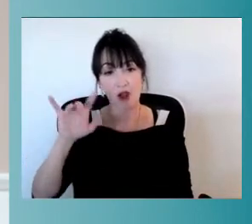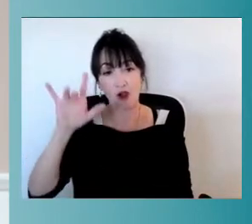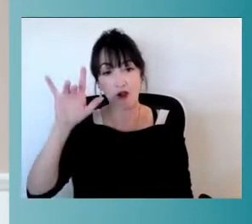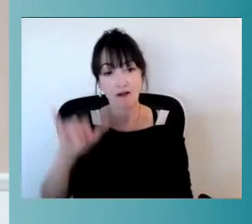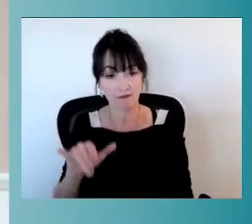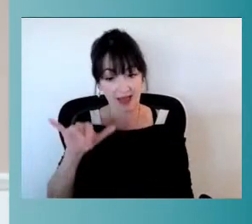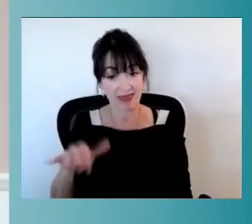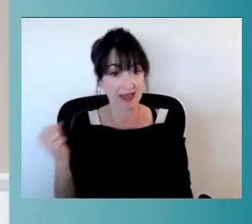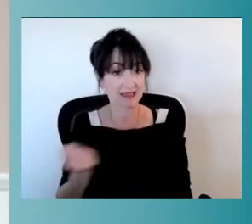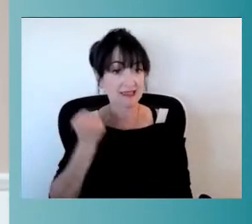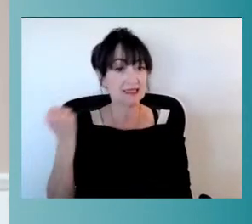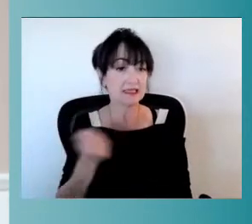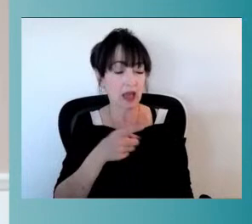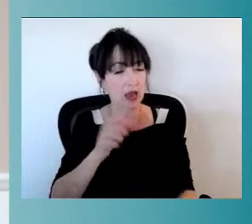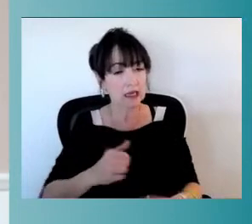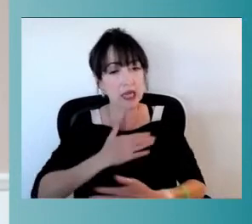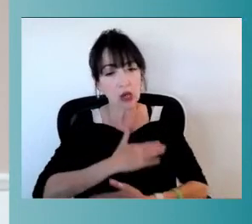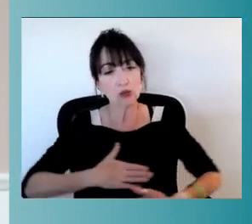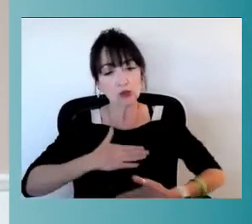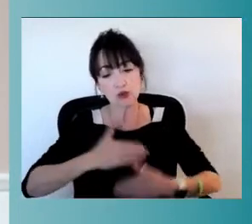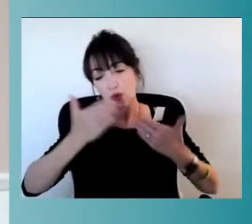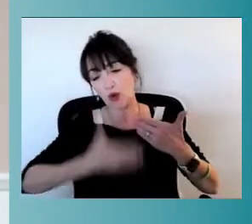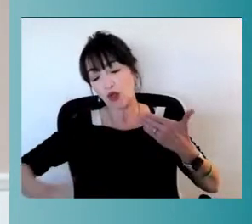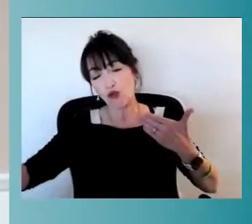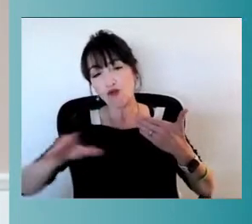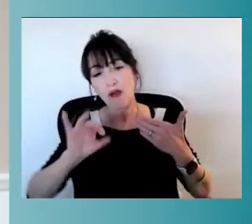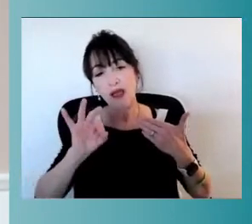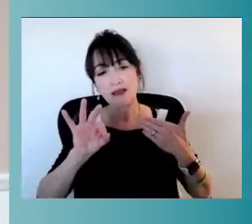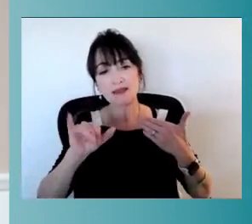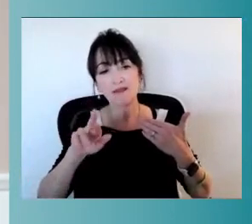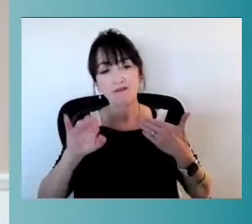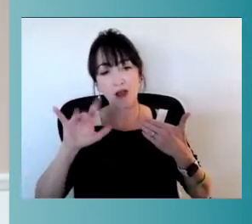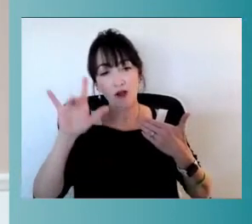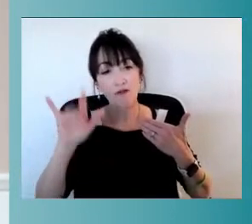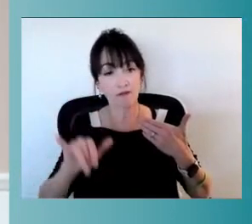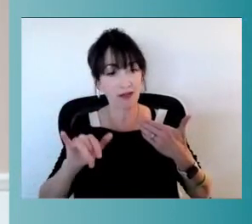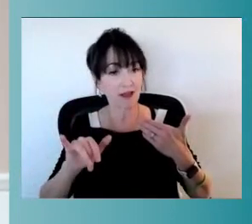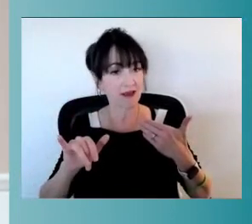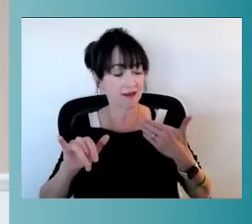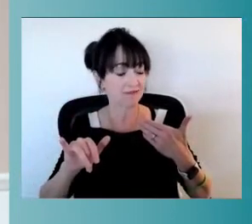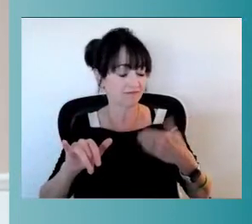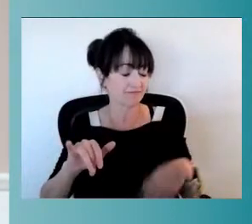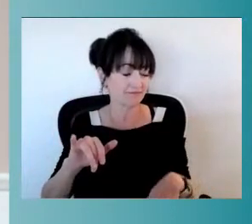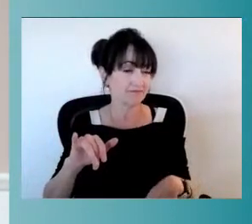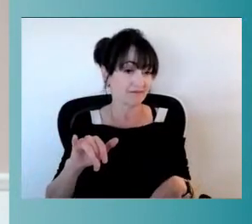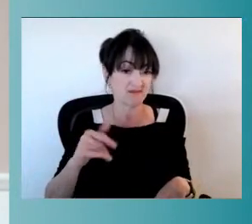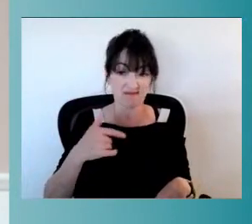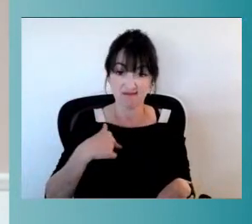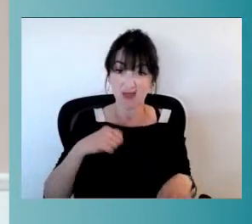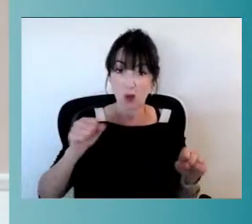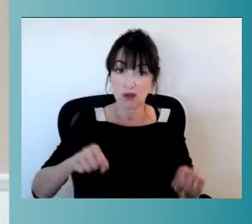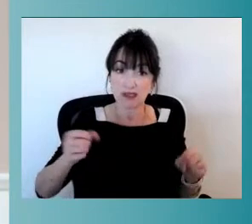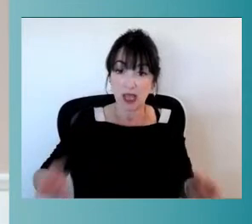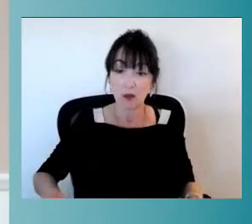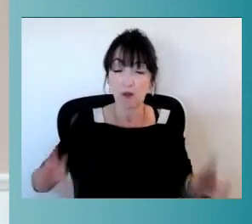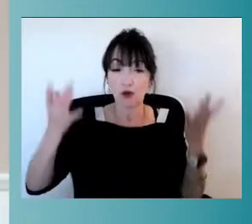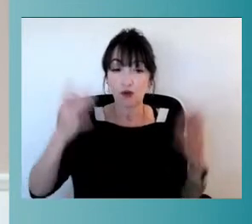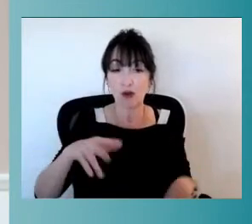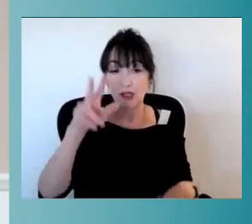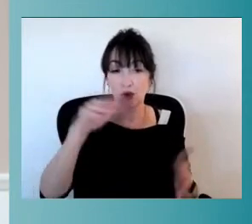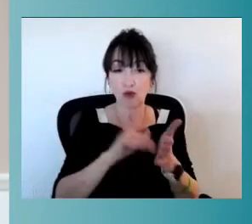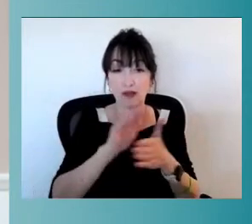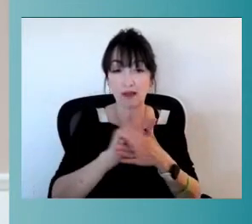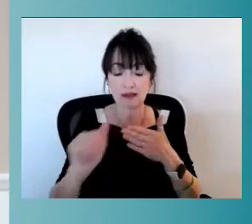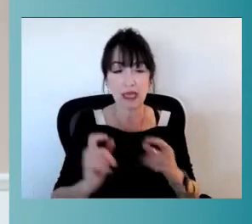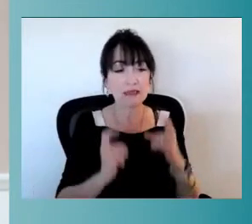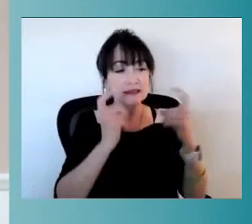and enjoy the rest of Firefly themselves. So with that being said, like I said, was able to raise over $3,000 and give back to the school for students